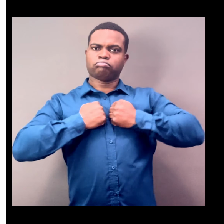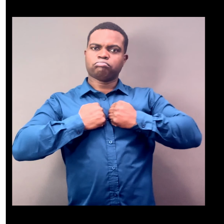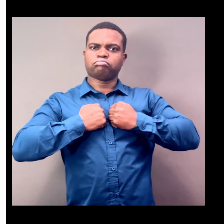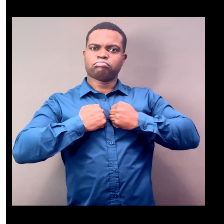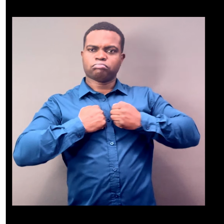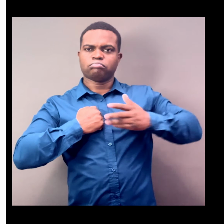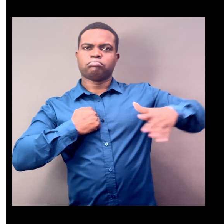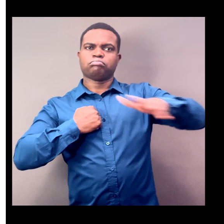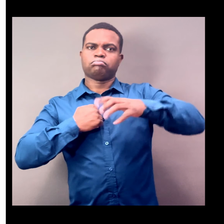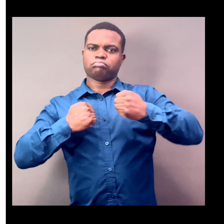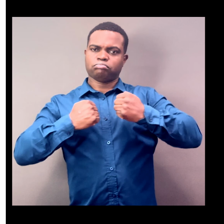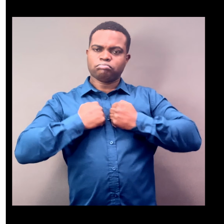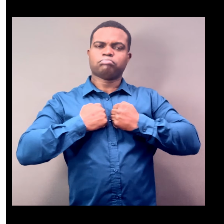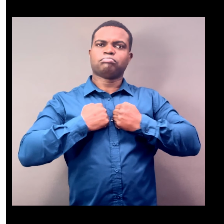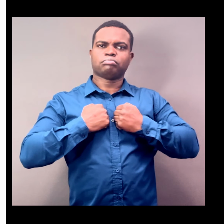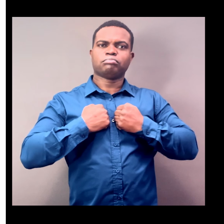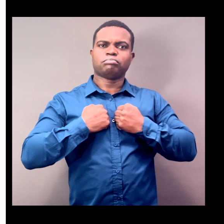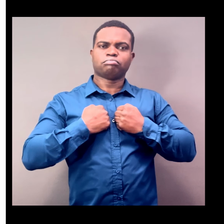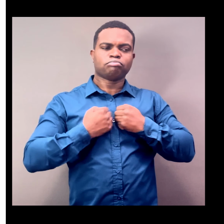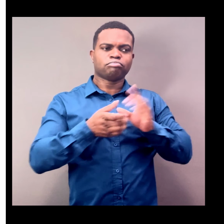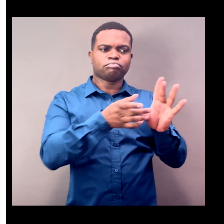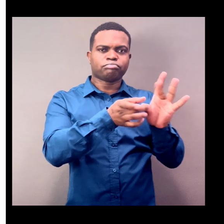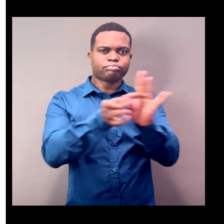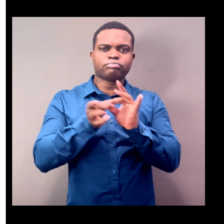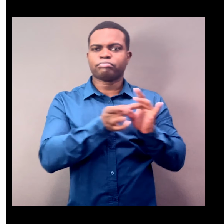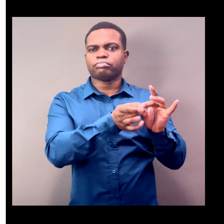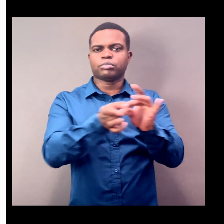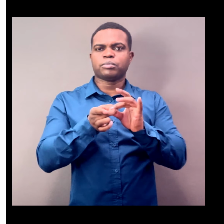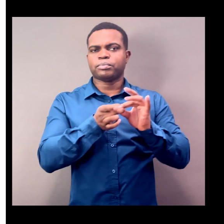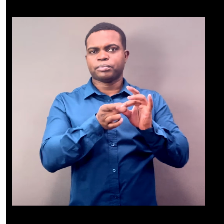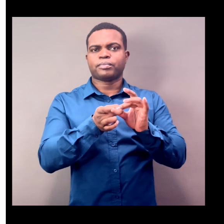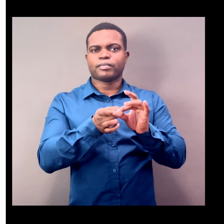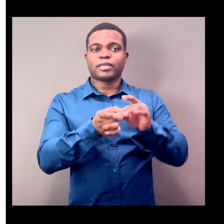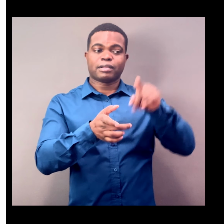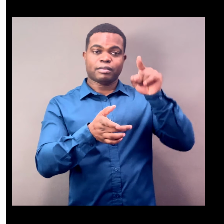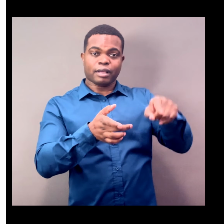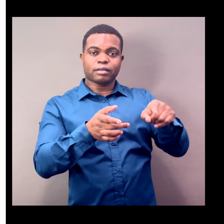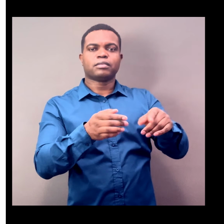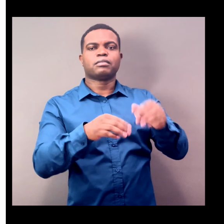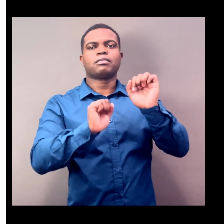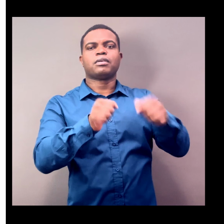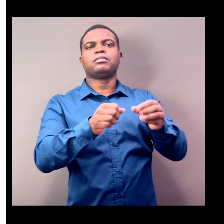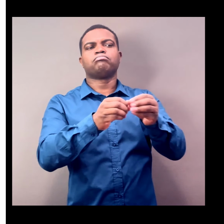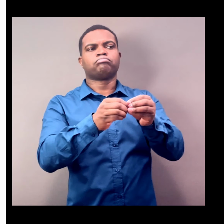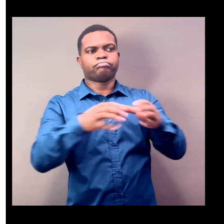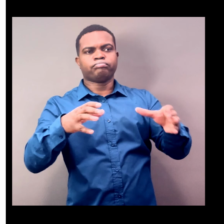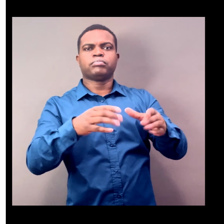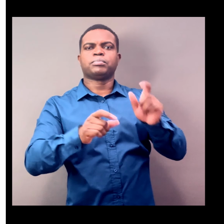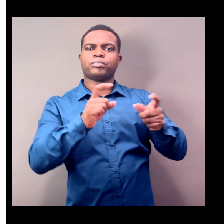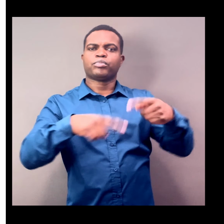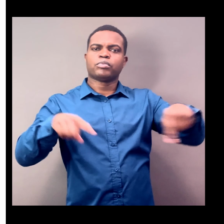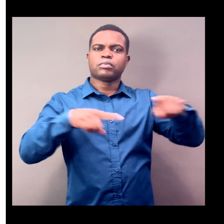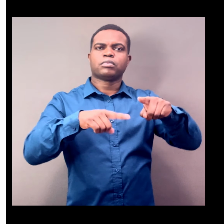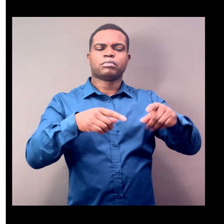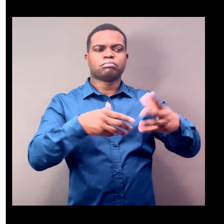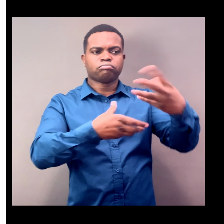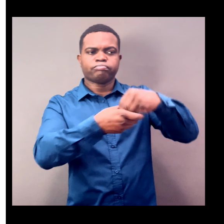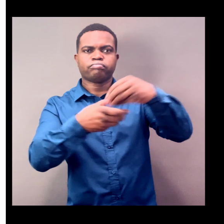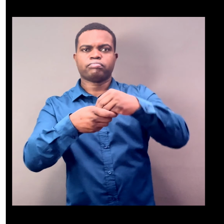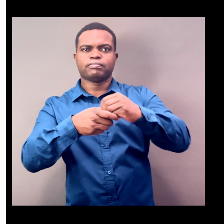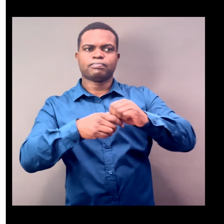engagement fosters a sense of ownership, which leads to increased confidence and active